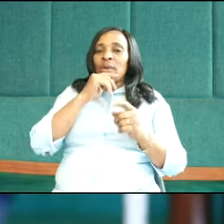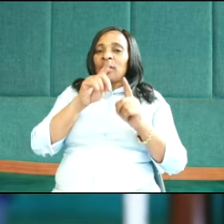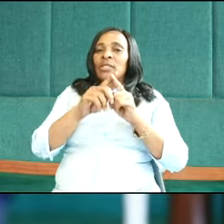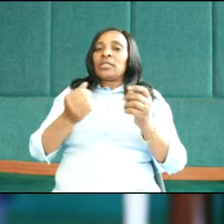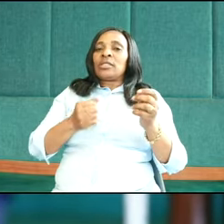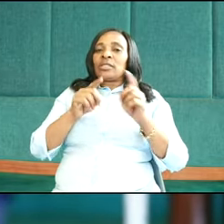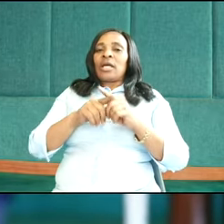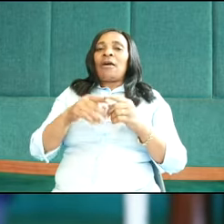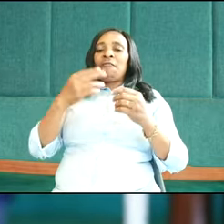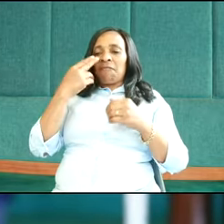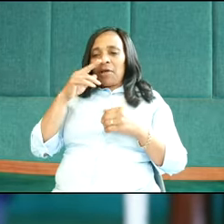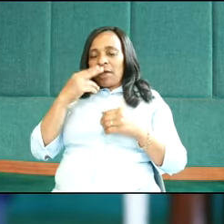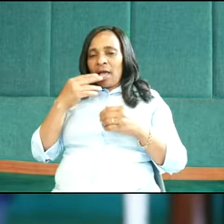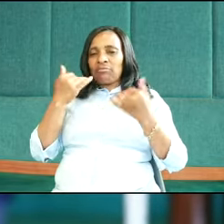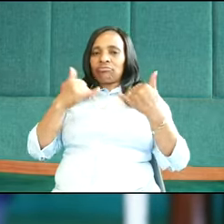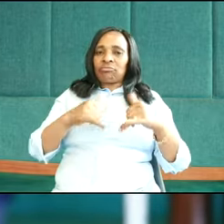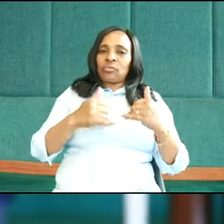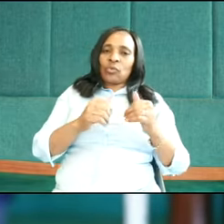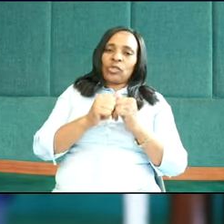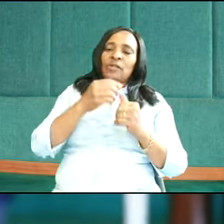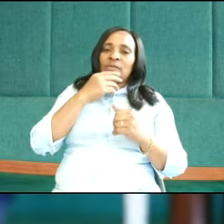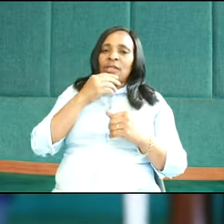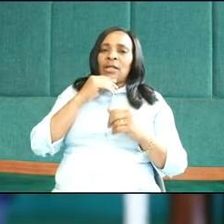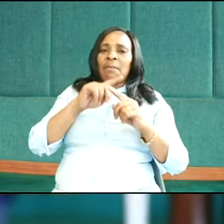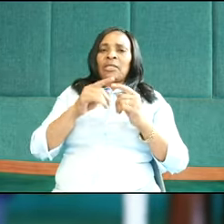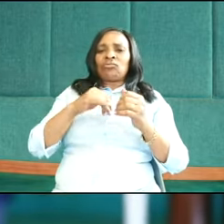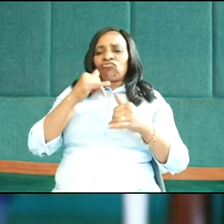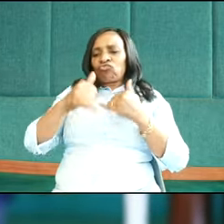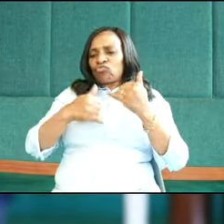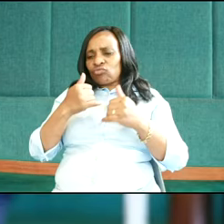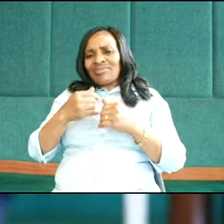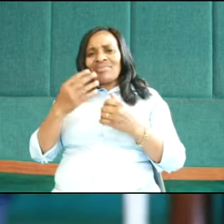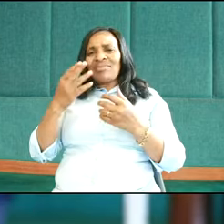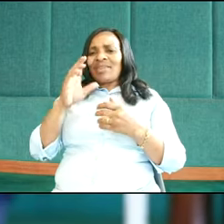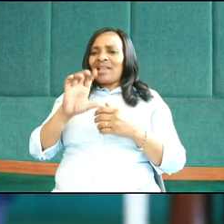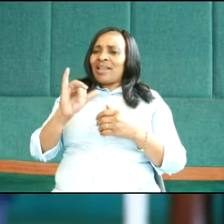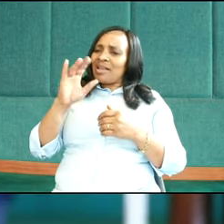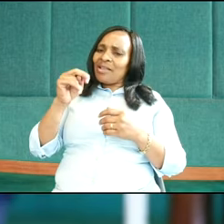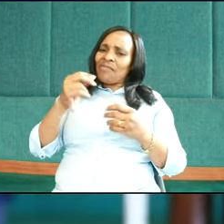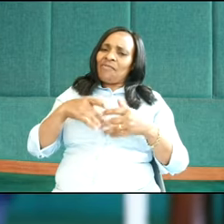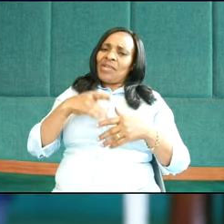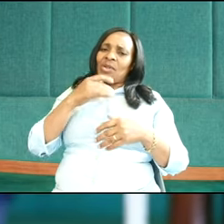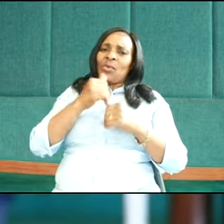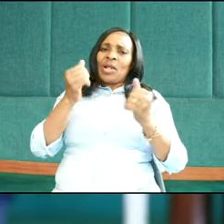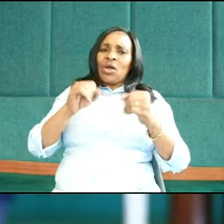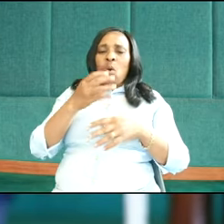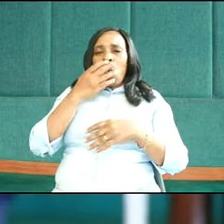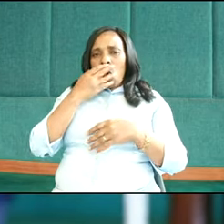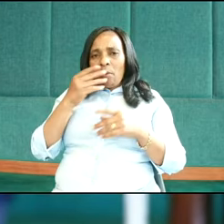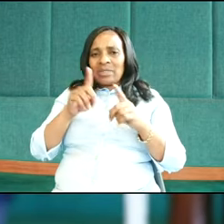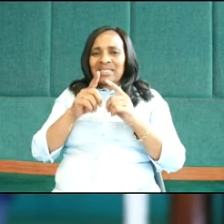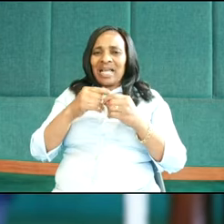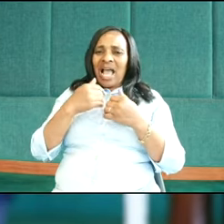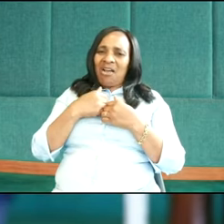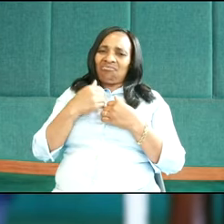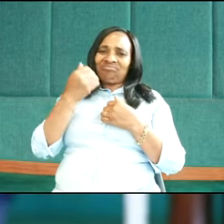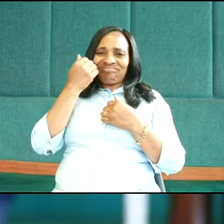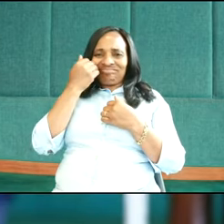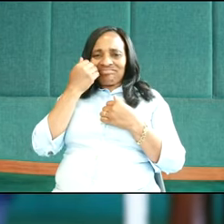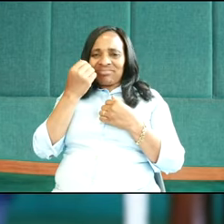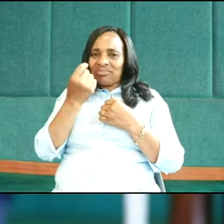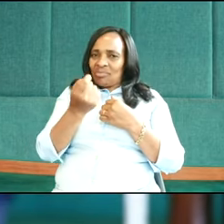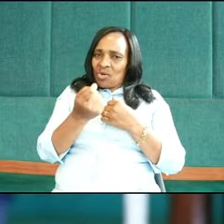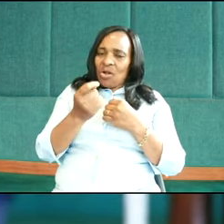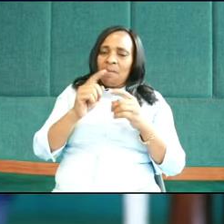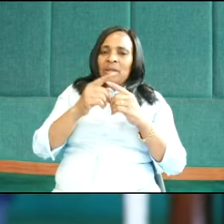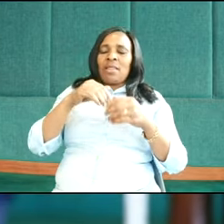was fun playing with father. But Joylene didn't feel quite well. She felt a little warm, like she had a slight fever. She also